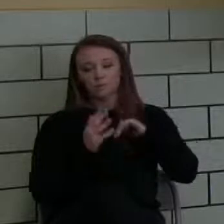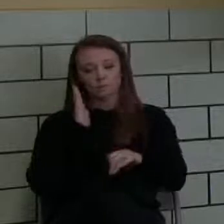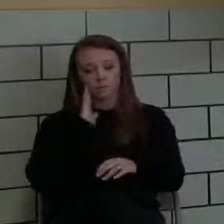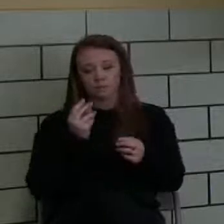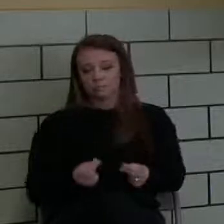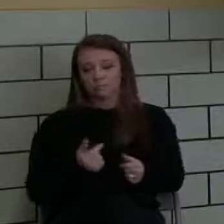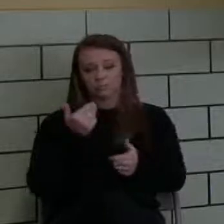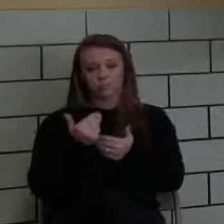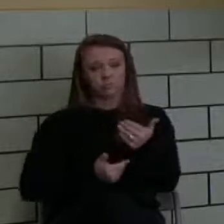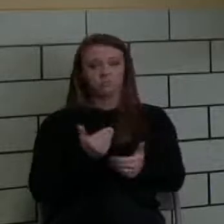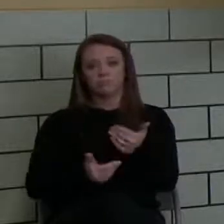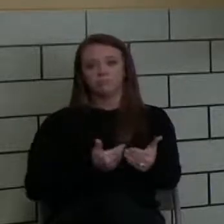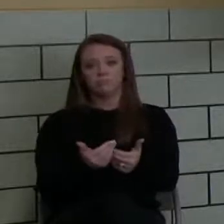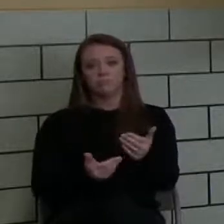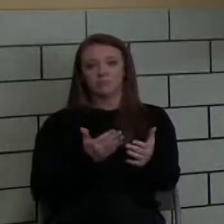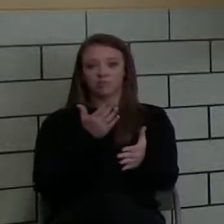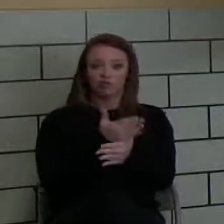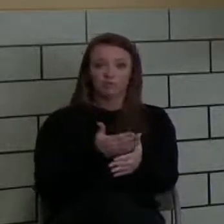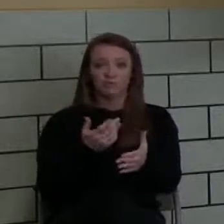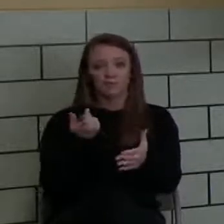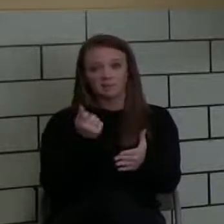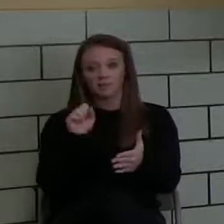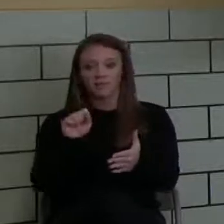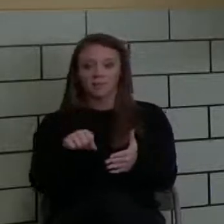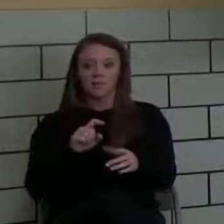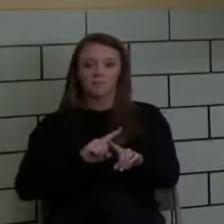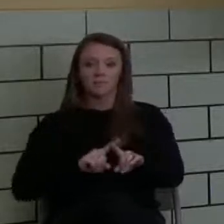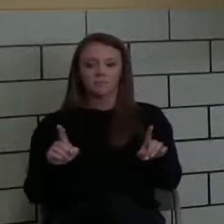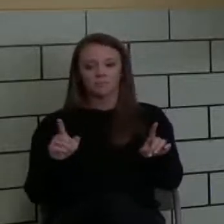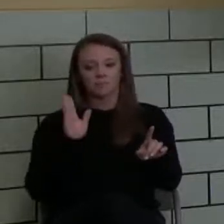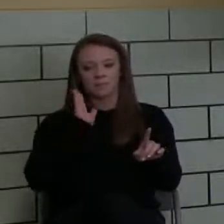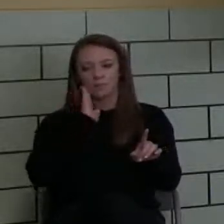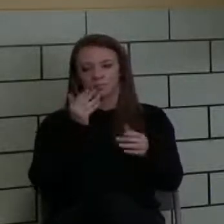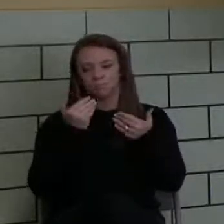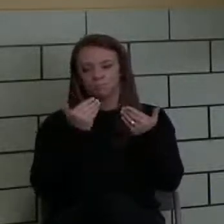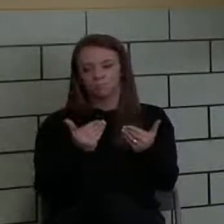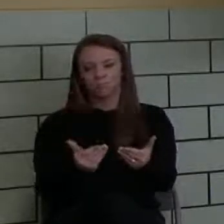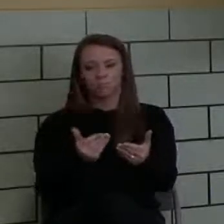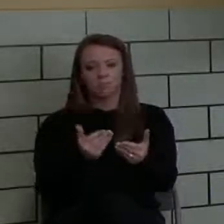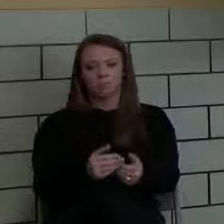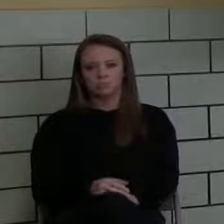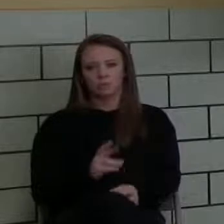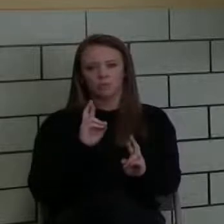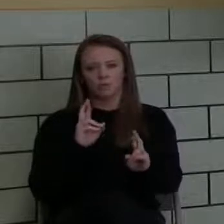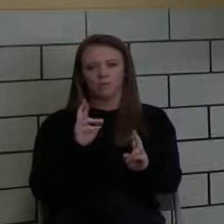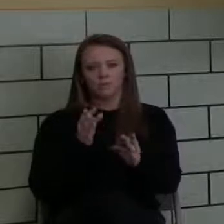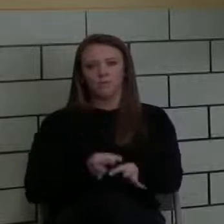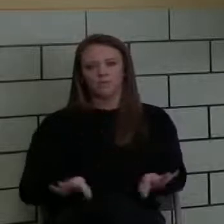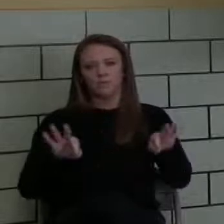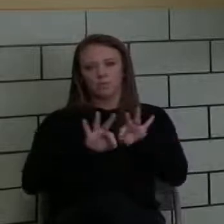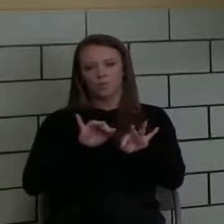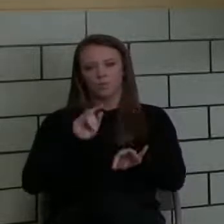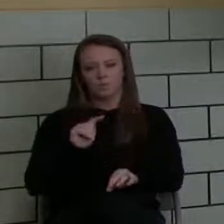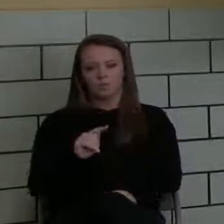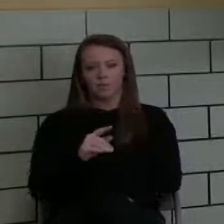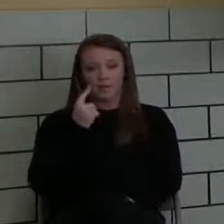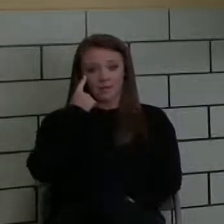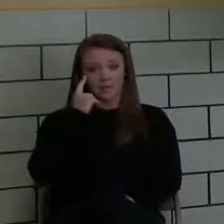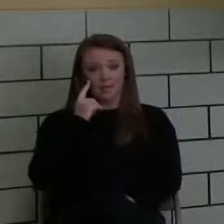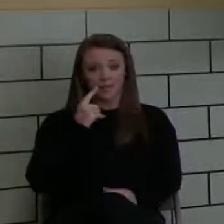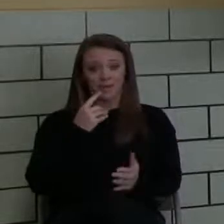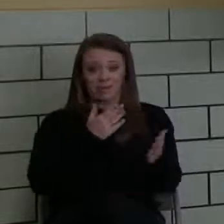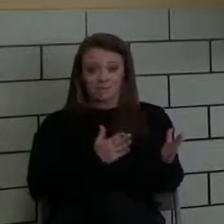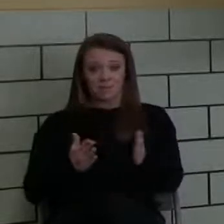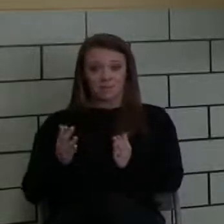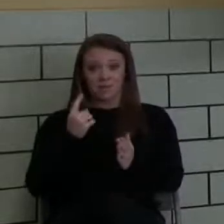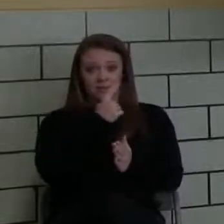fast, it'll be disruptive, but we'll just, hopefully it's worth it. That's what I was telling them earlier. I think what we're talking about doing will be worth it. I think when we're